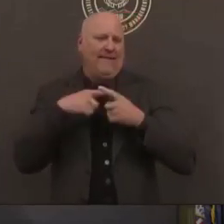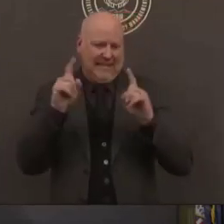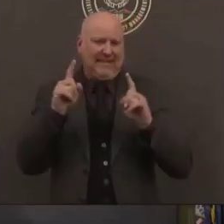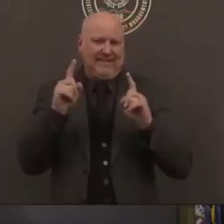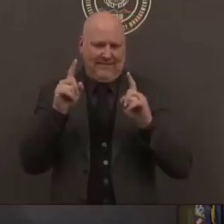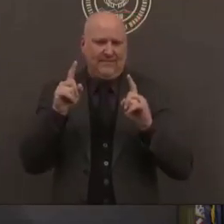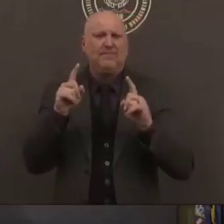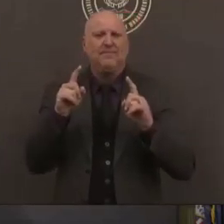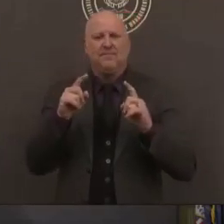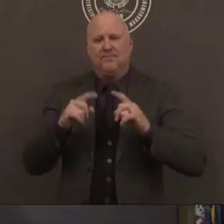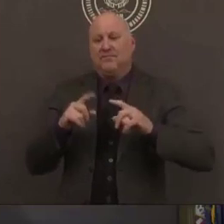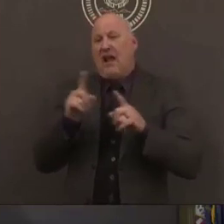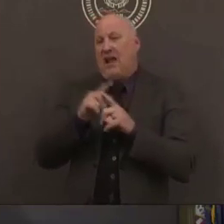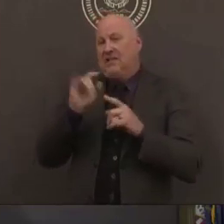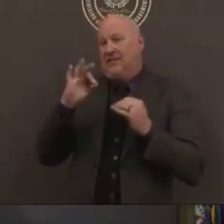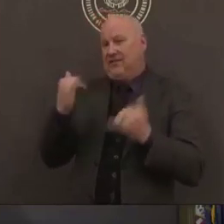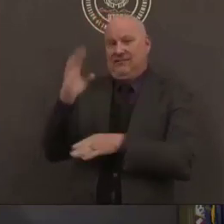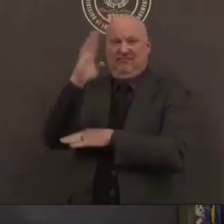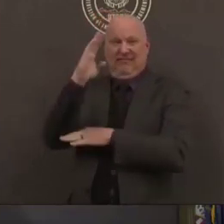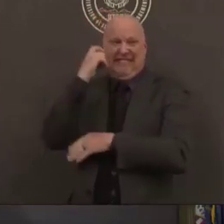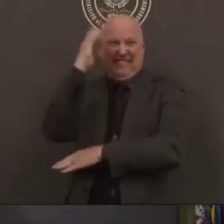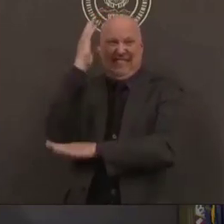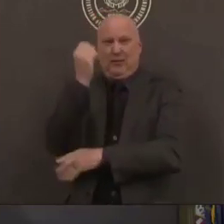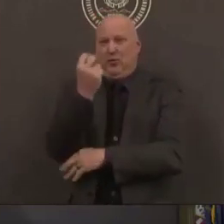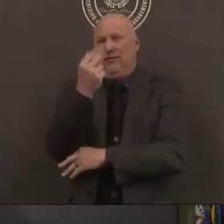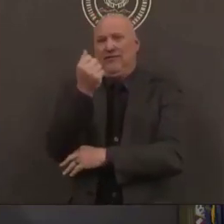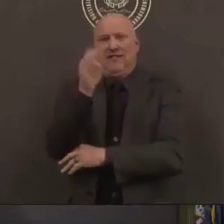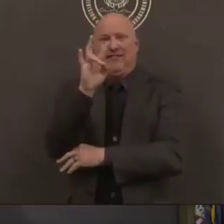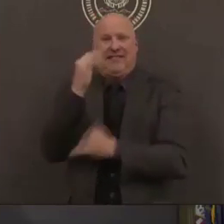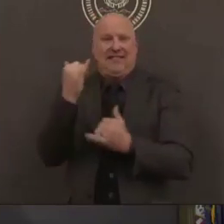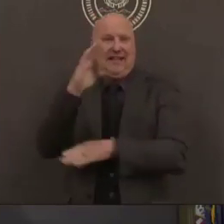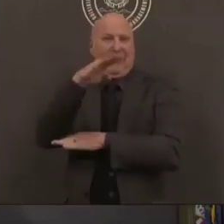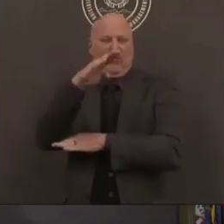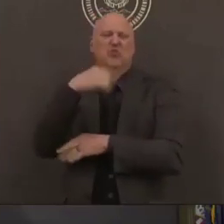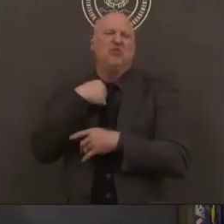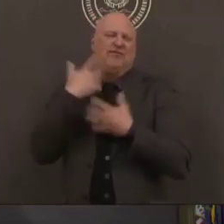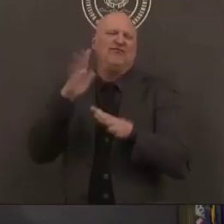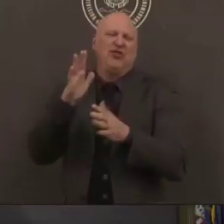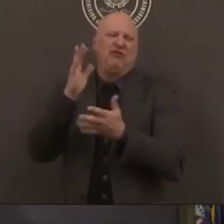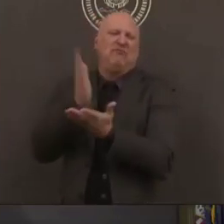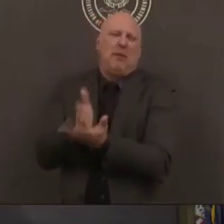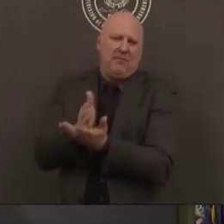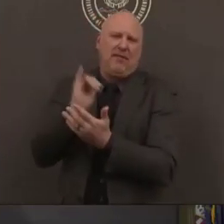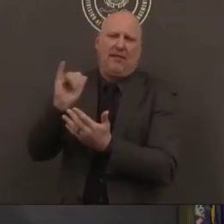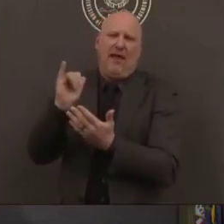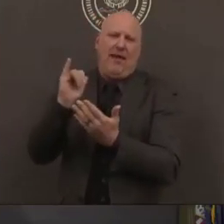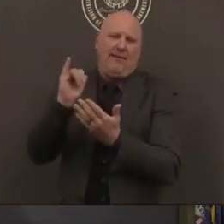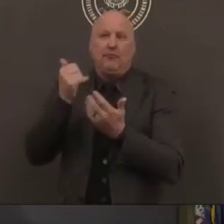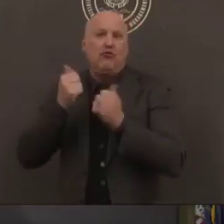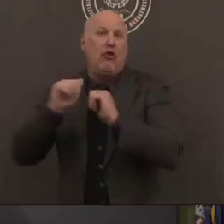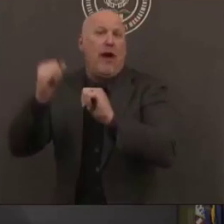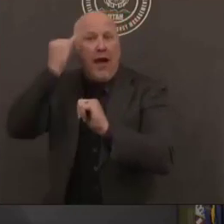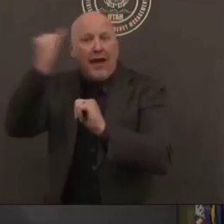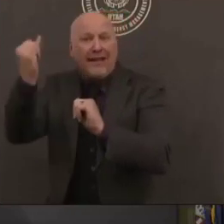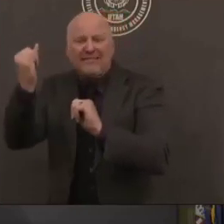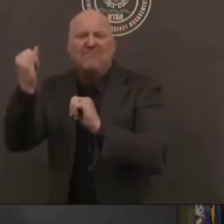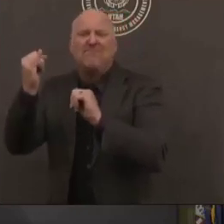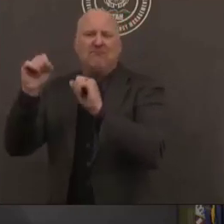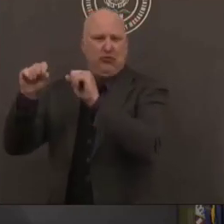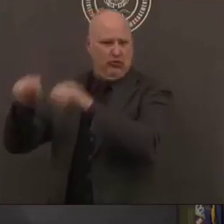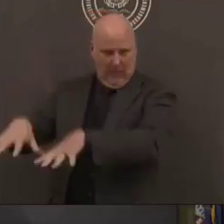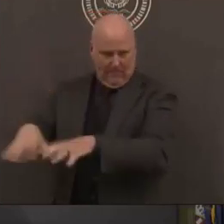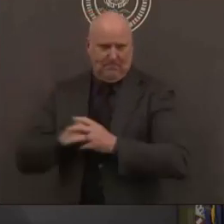today. And because we remain ever flexible, we will continue with